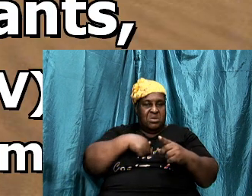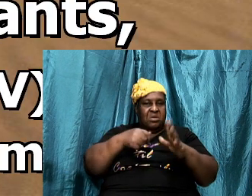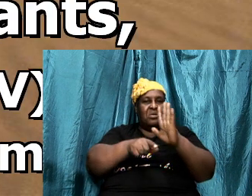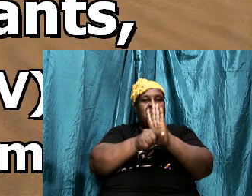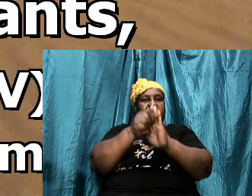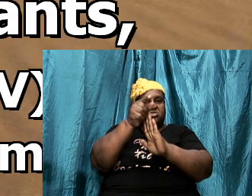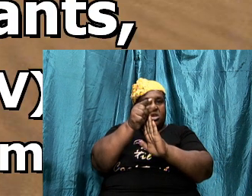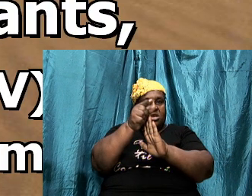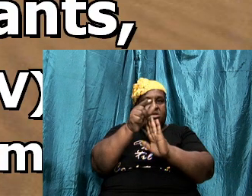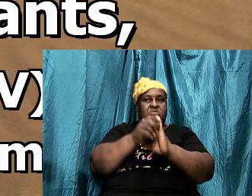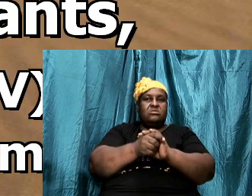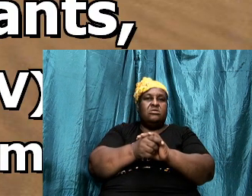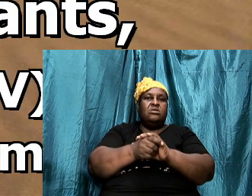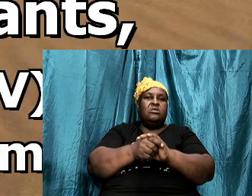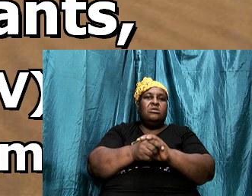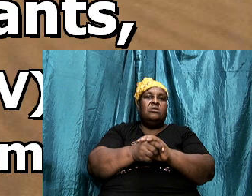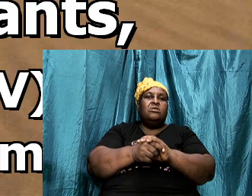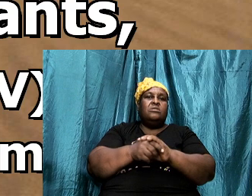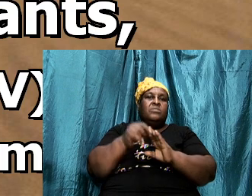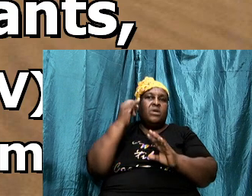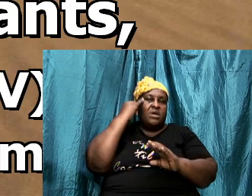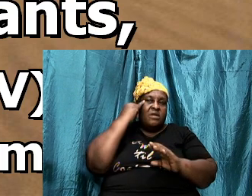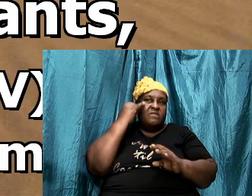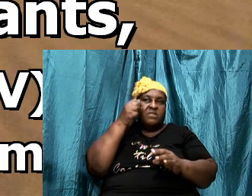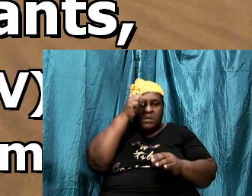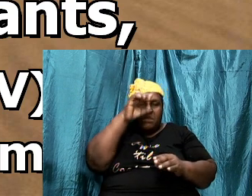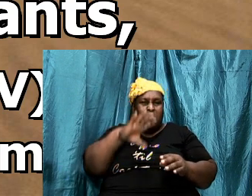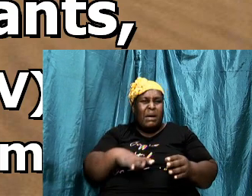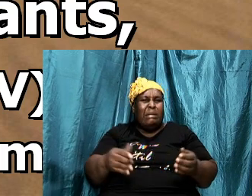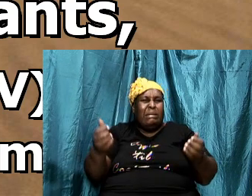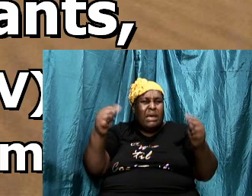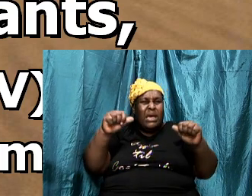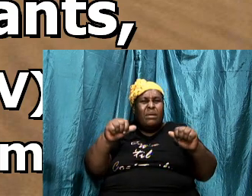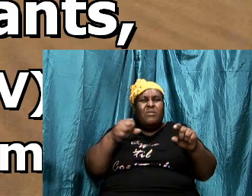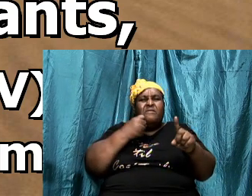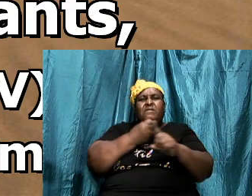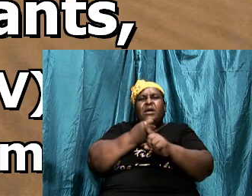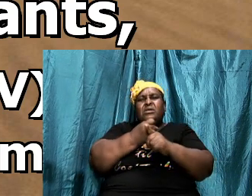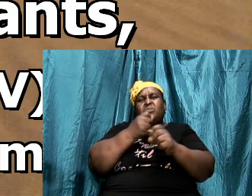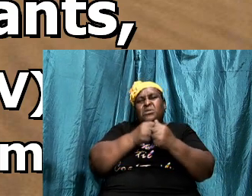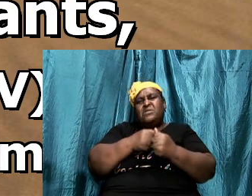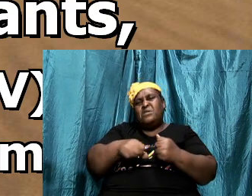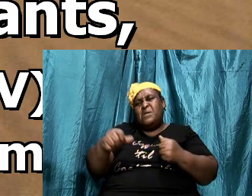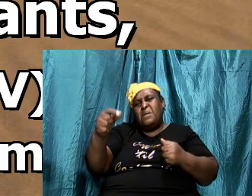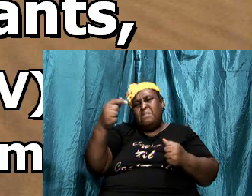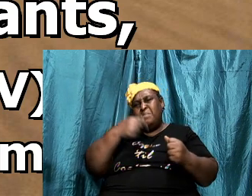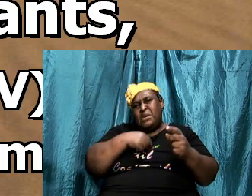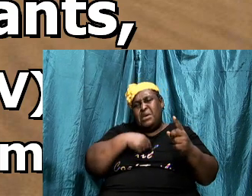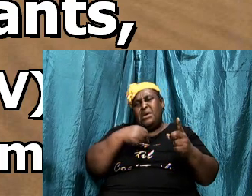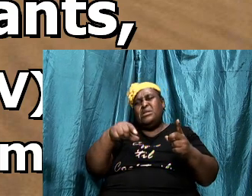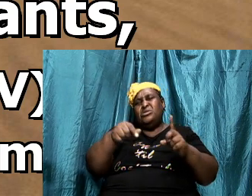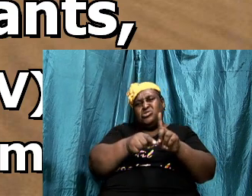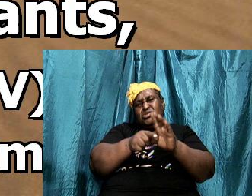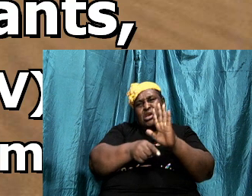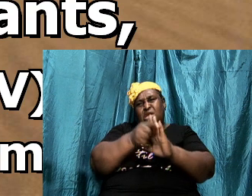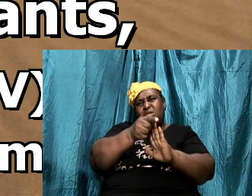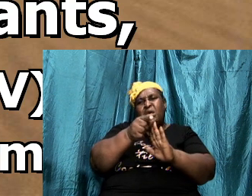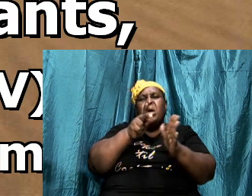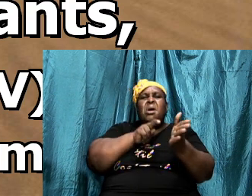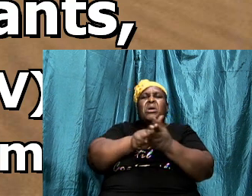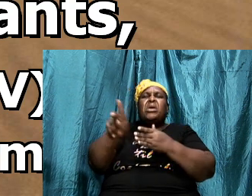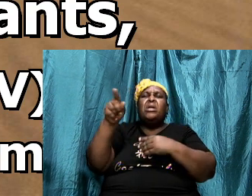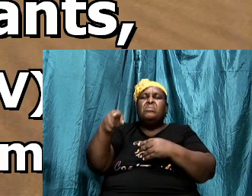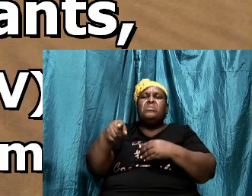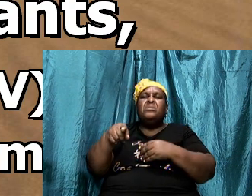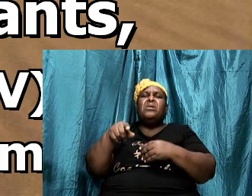If he be able to fight with me and to kill me, then will we be your